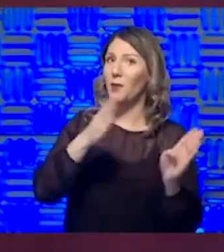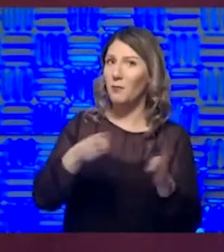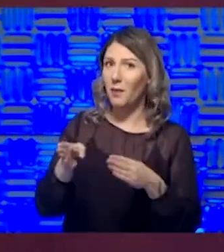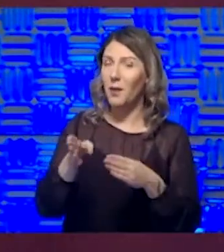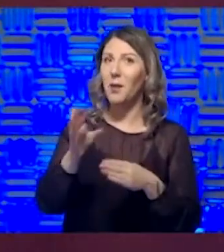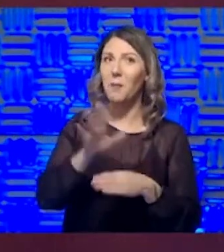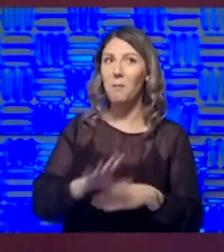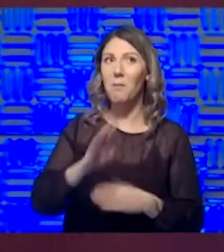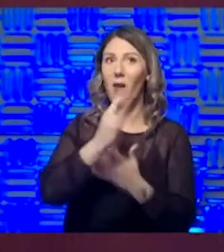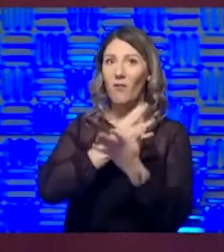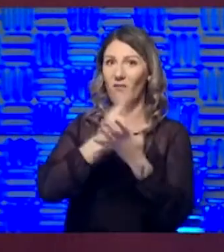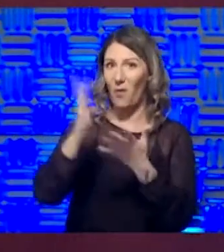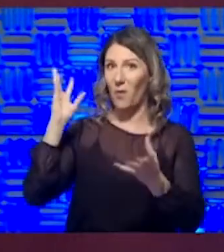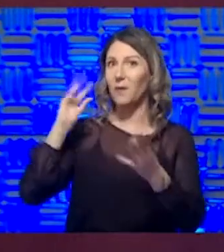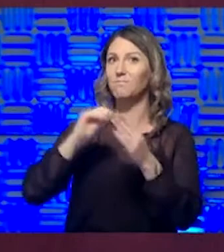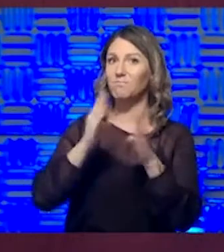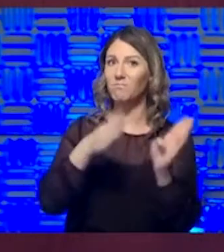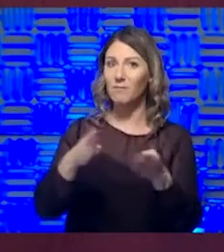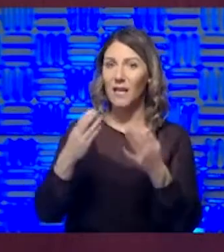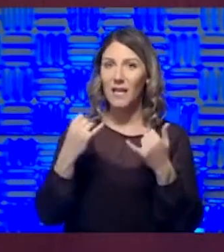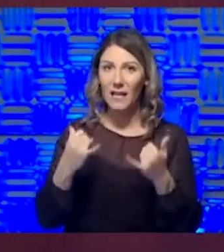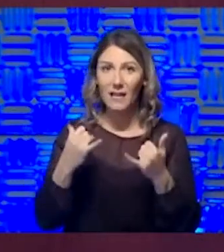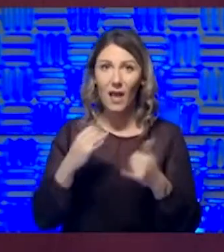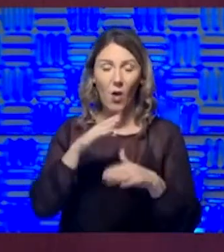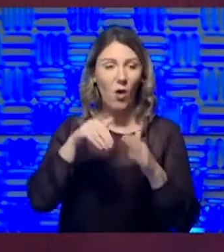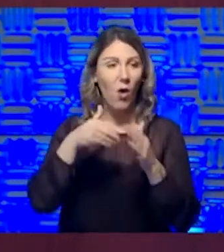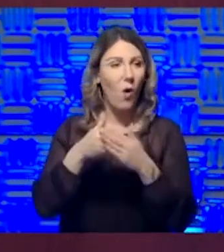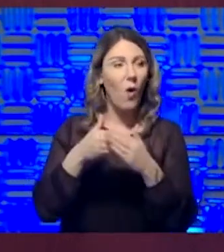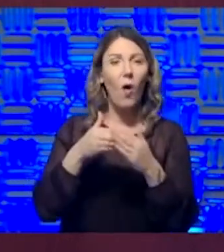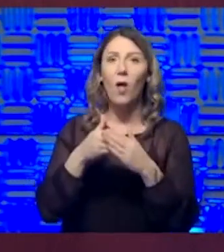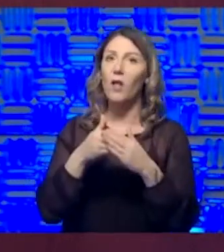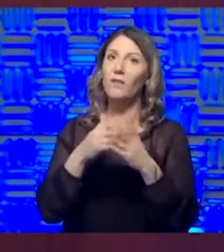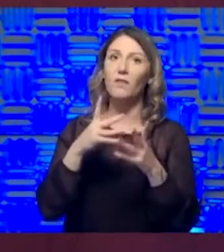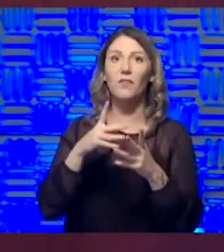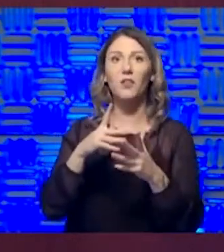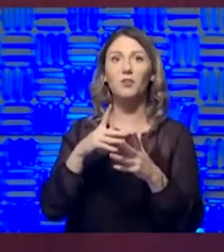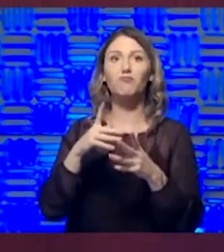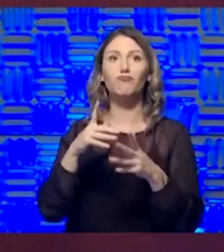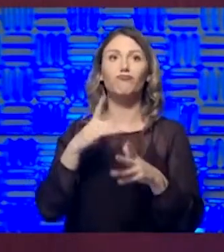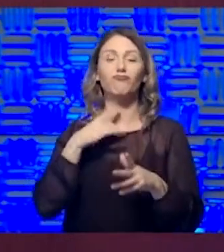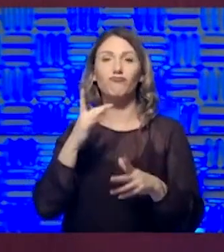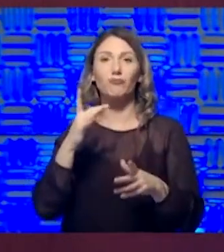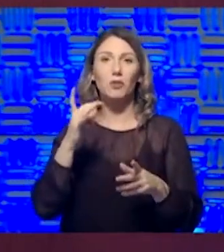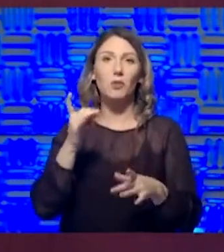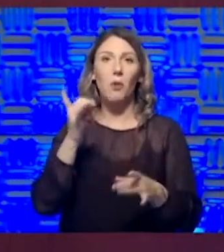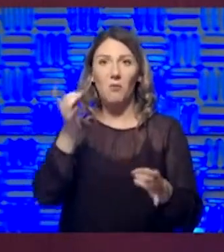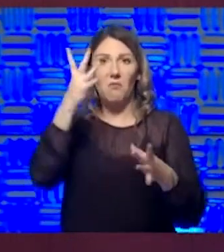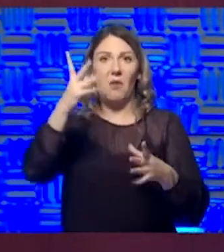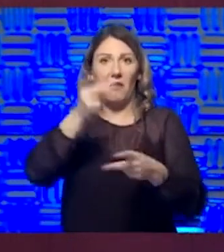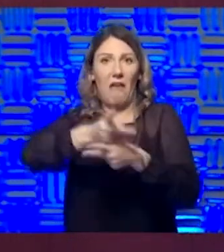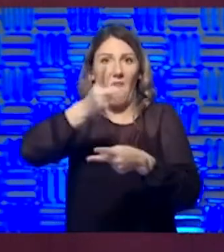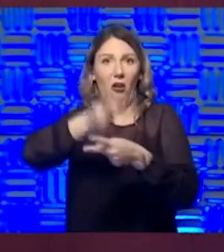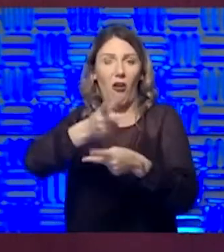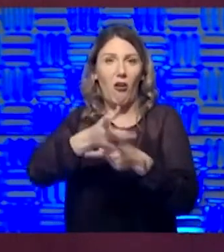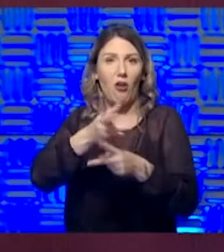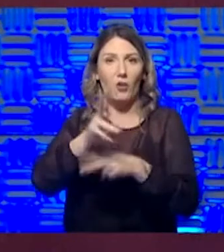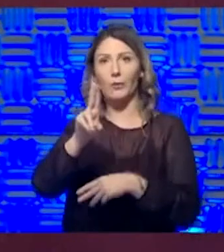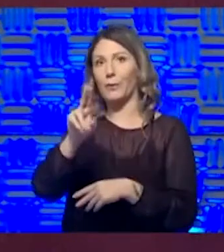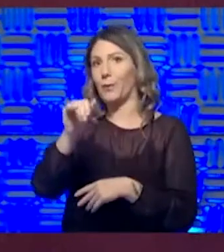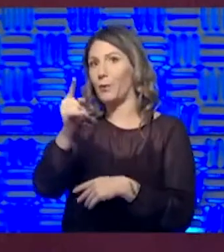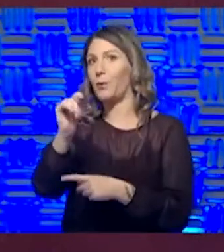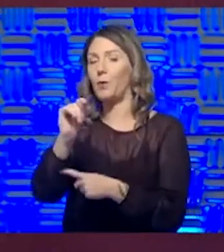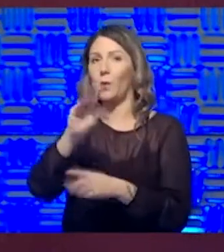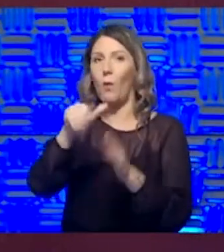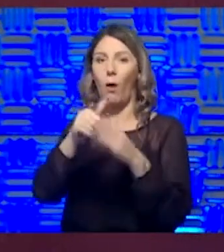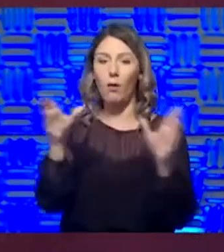about 4 weeks now, where every one of the critical care directors in the regional hospitals have been getting together.